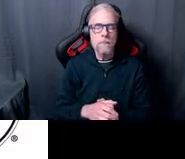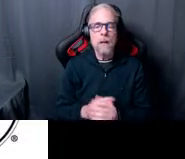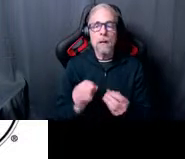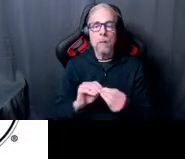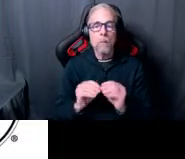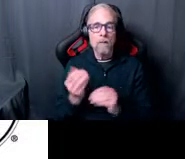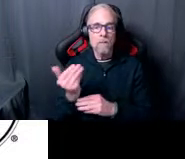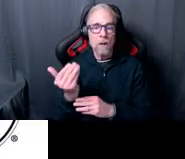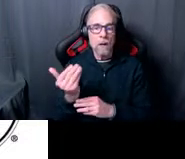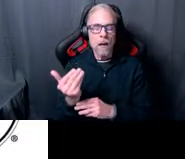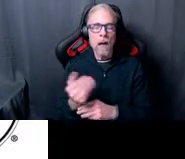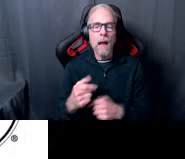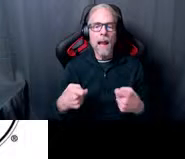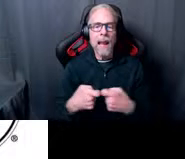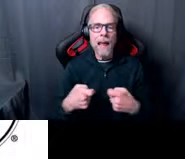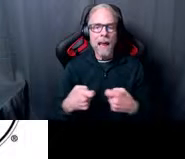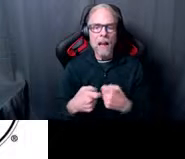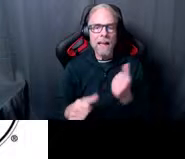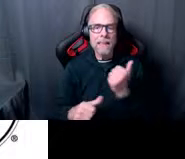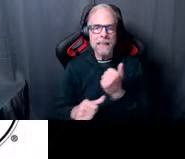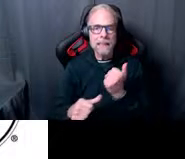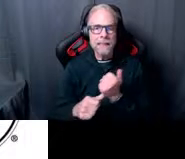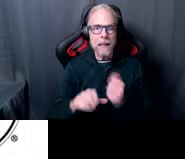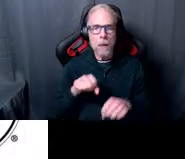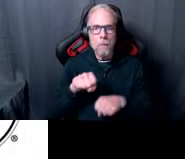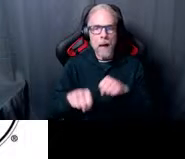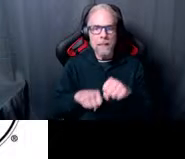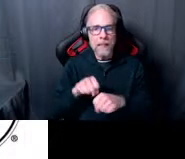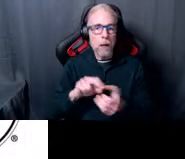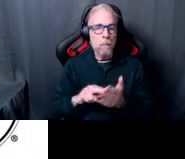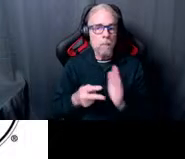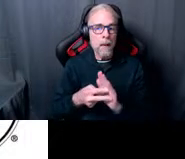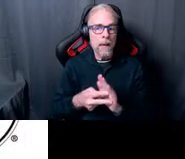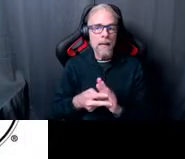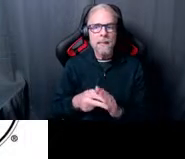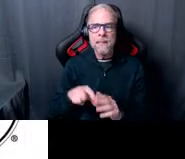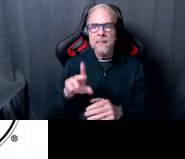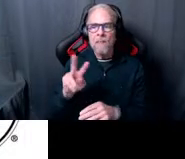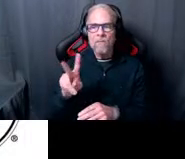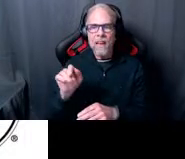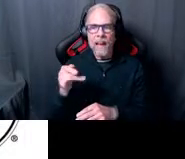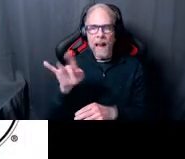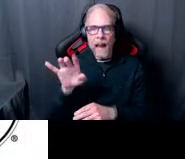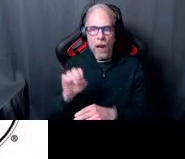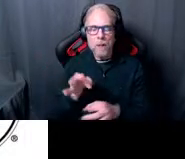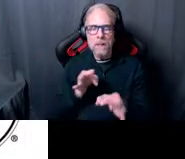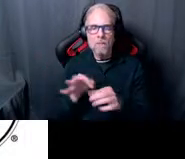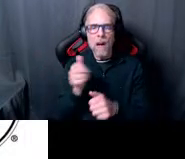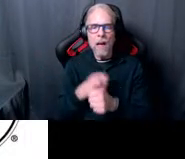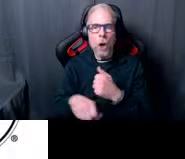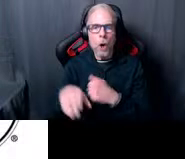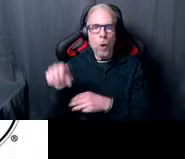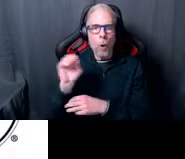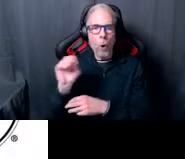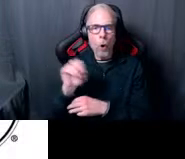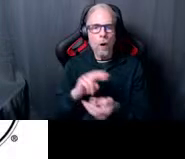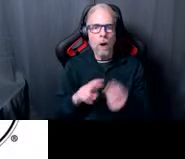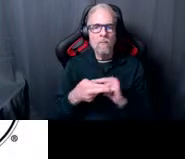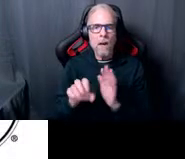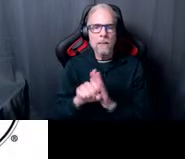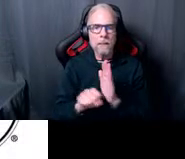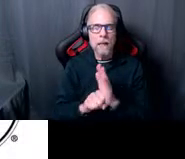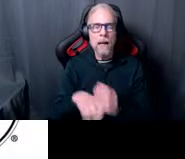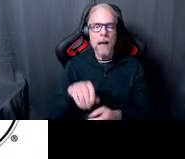15, electric assisted bicycle means vehicle defined under Oregon's revised statute